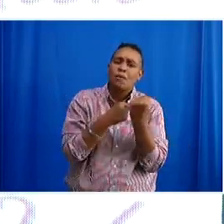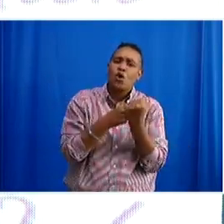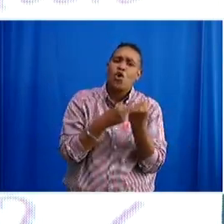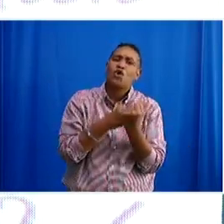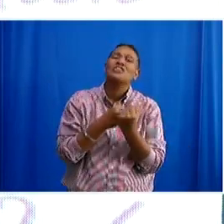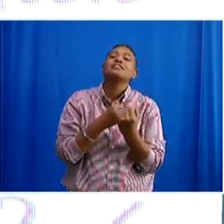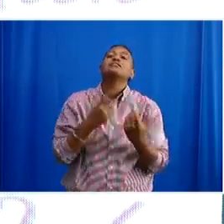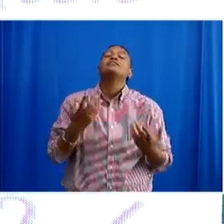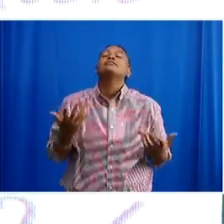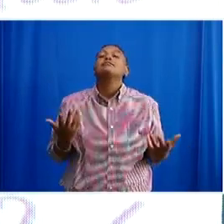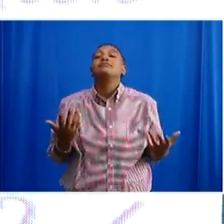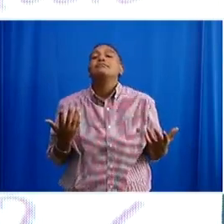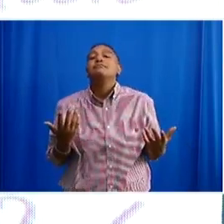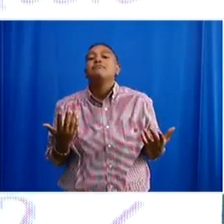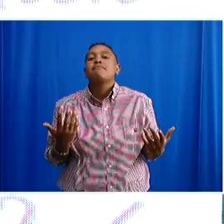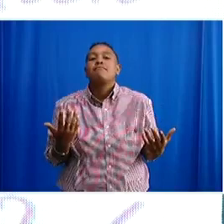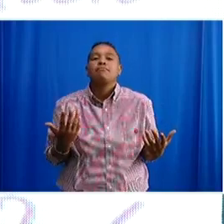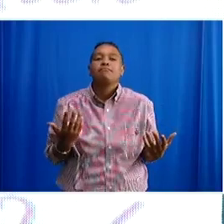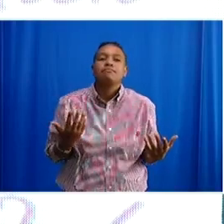entire menu of